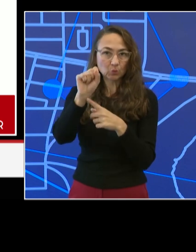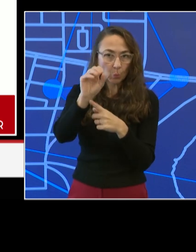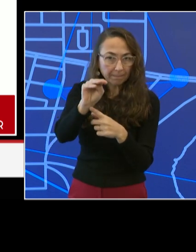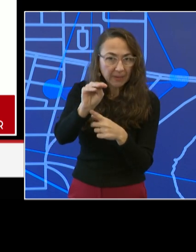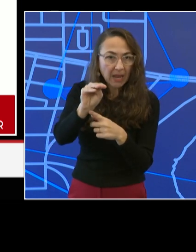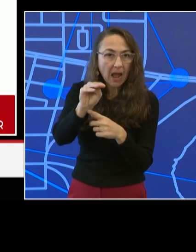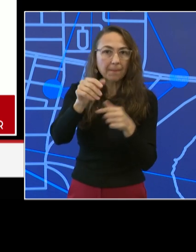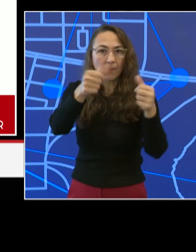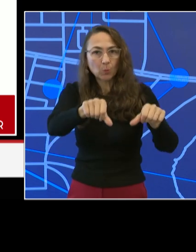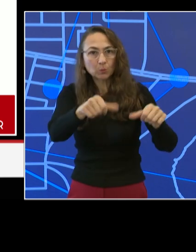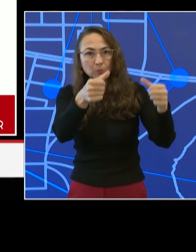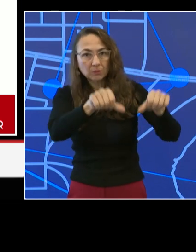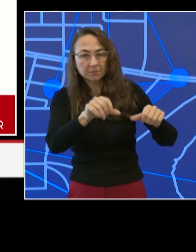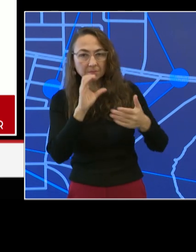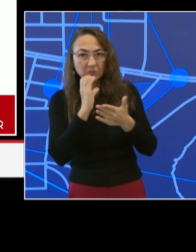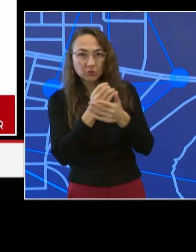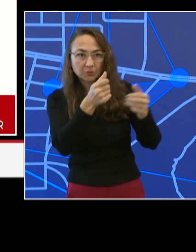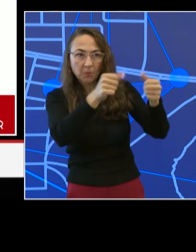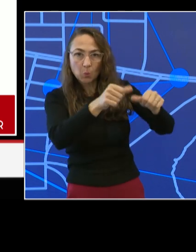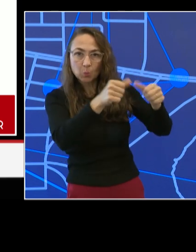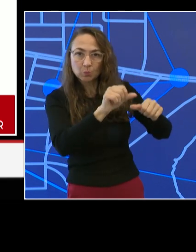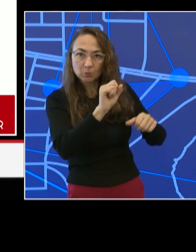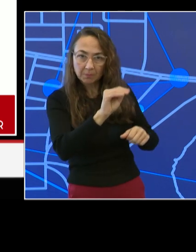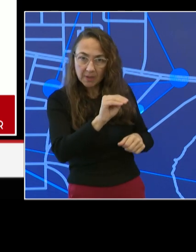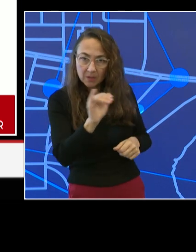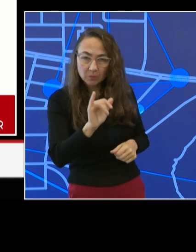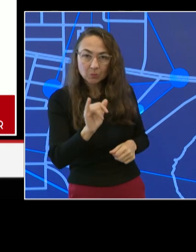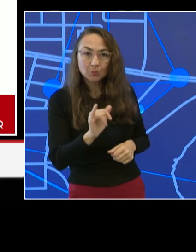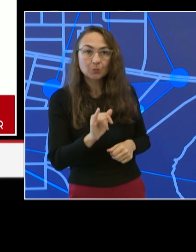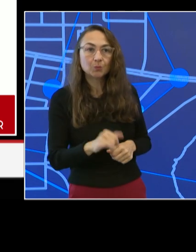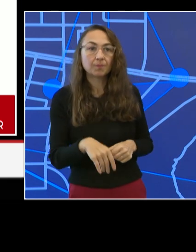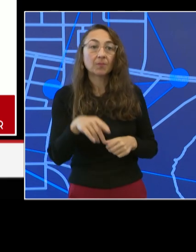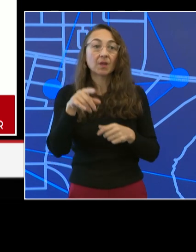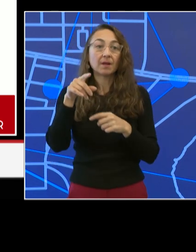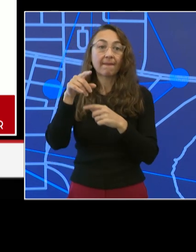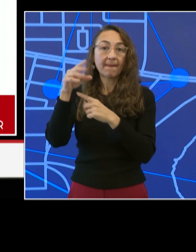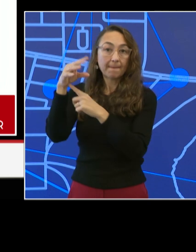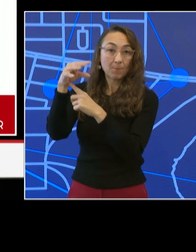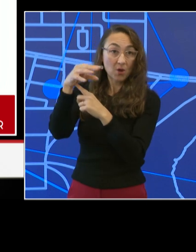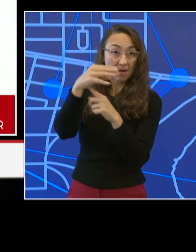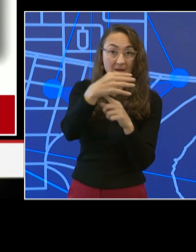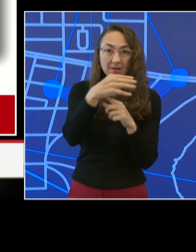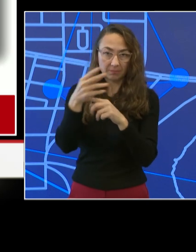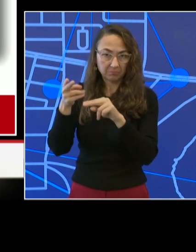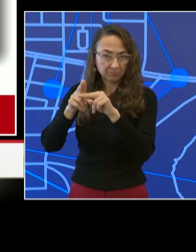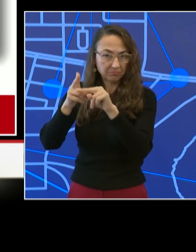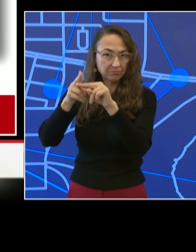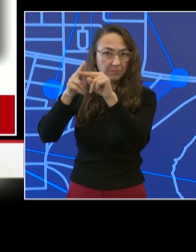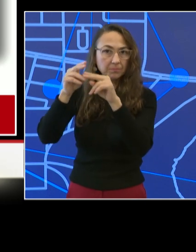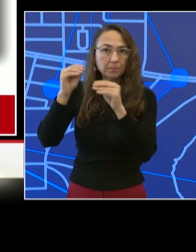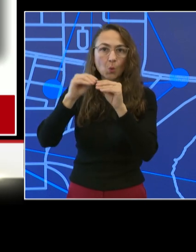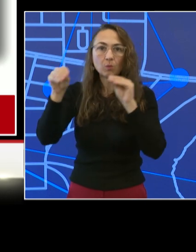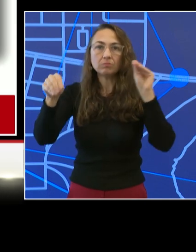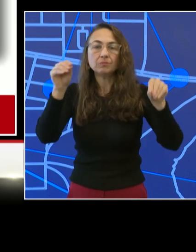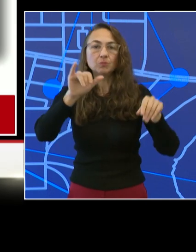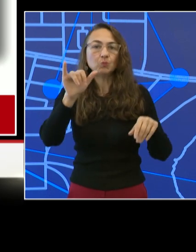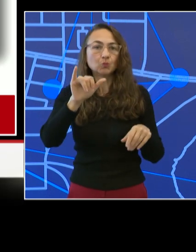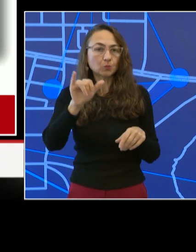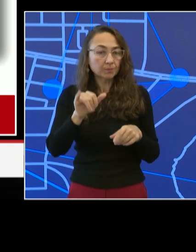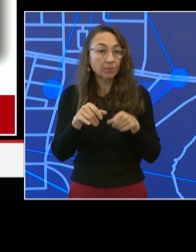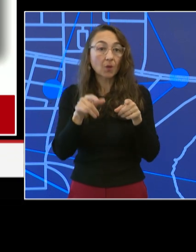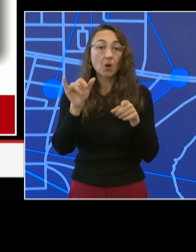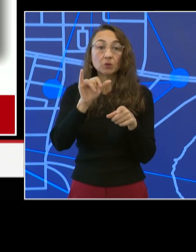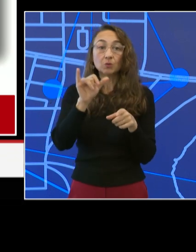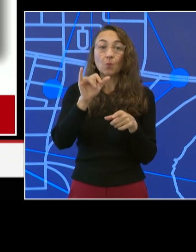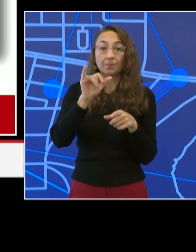have been an ever-increasing part of criminal cases, we are relying more often on our air support unit to track